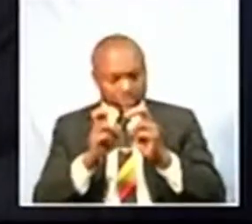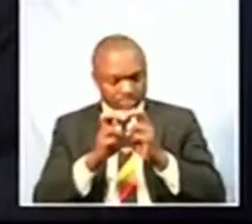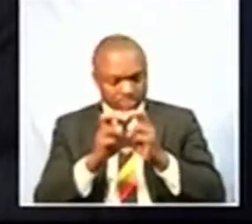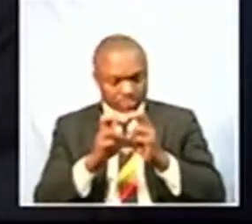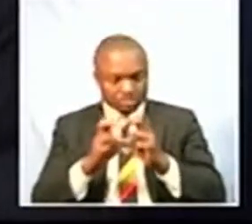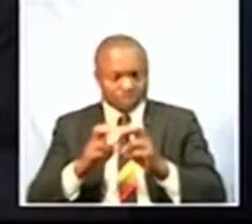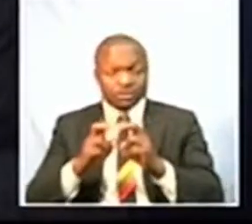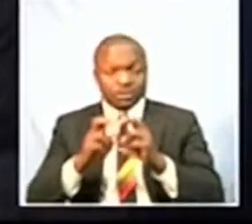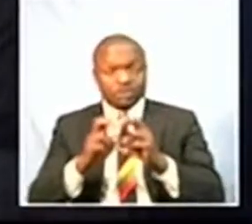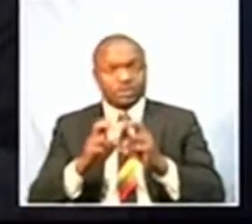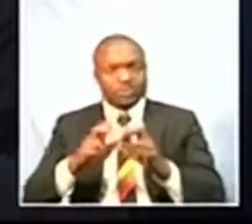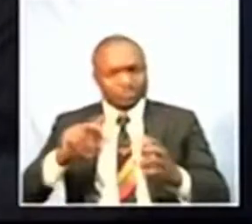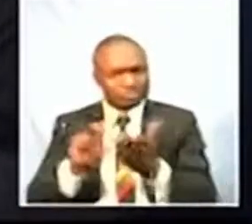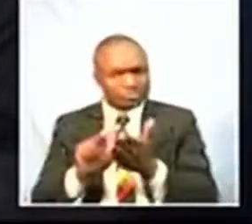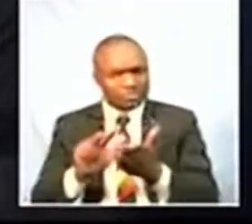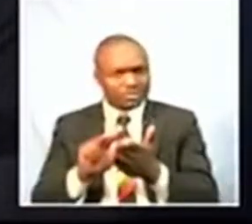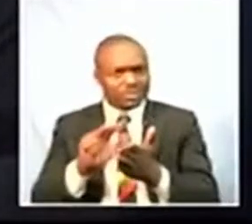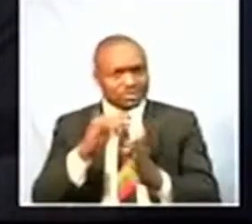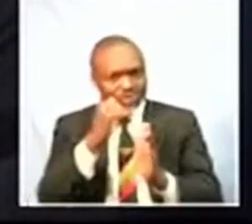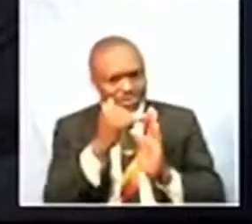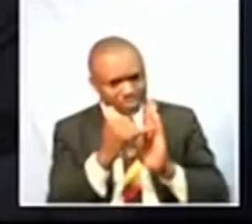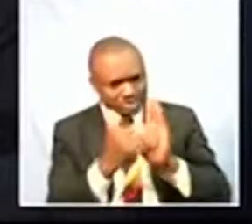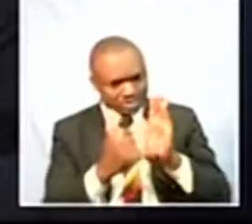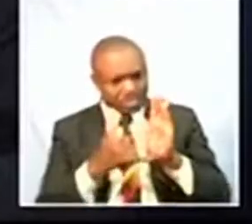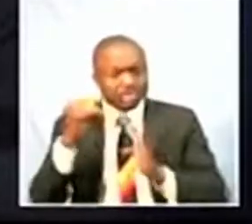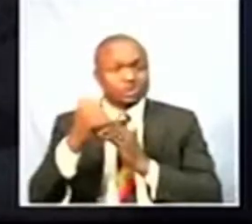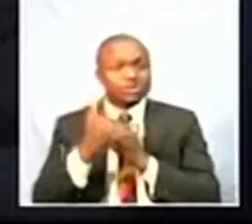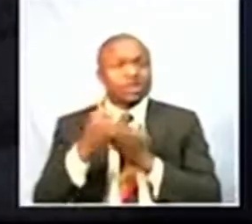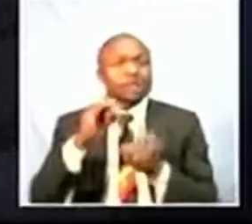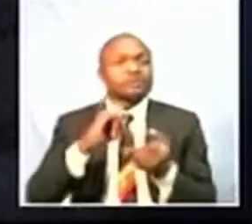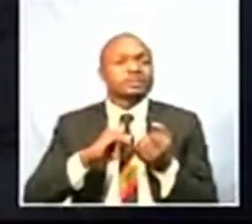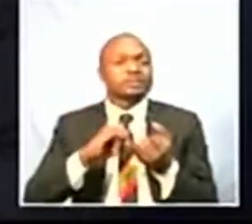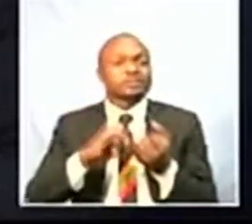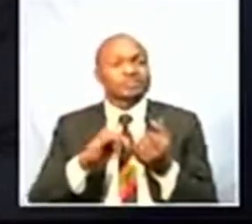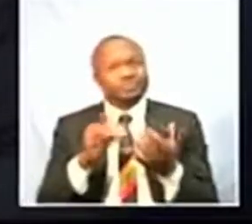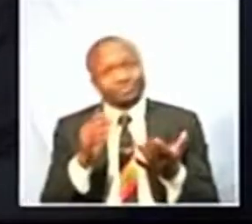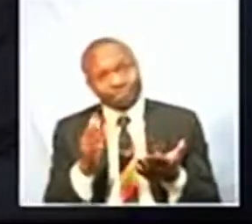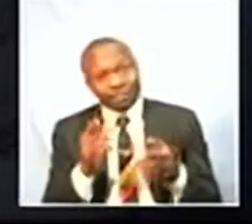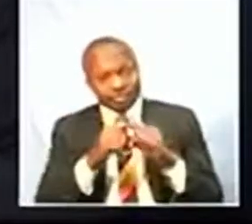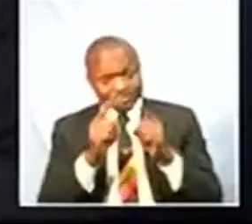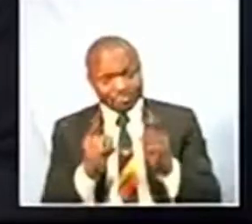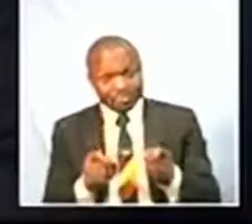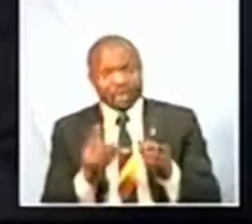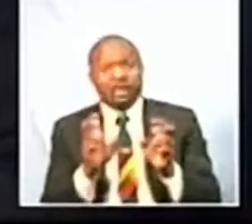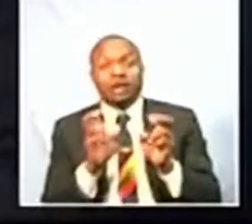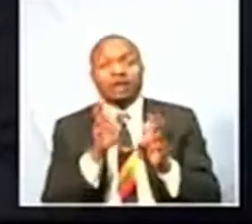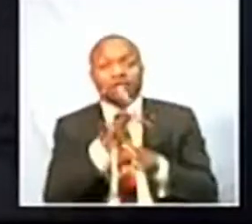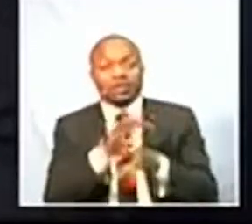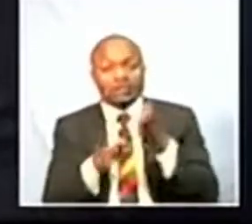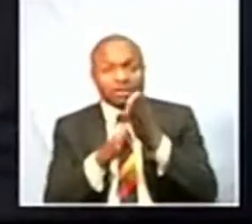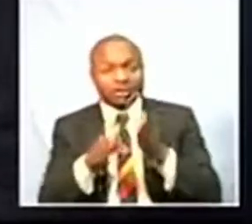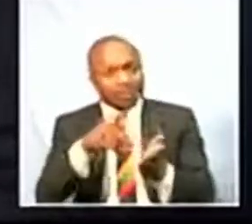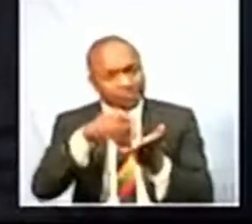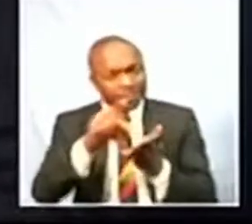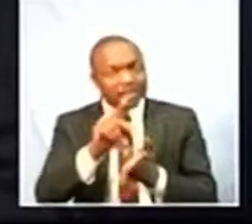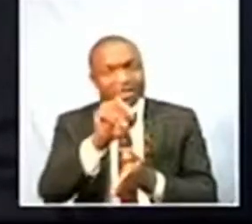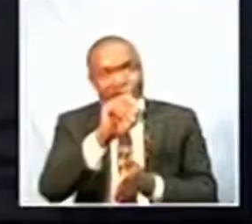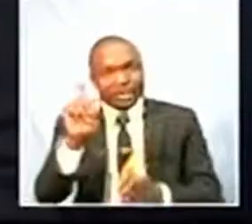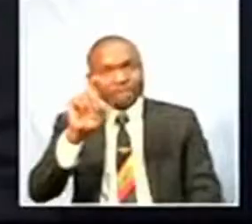on whether July or September, but the fact is that the contractor was paid